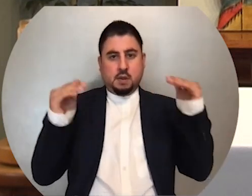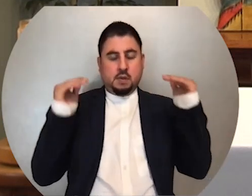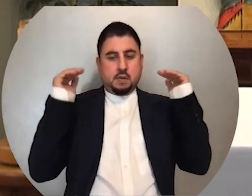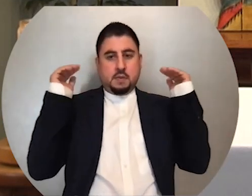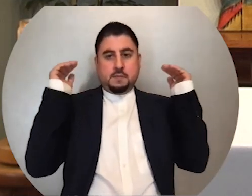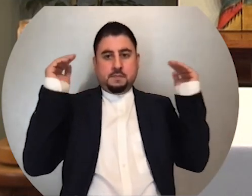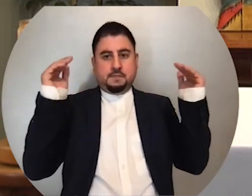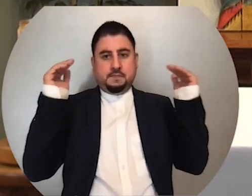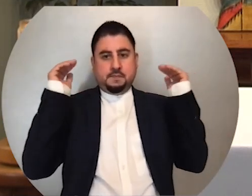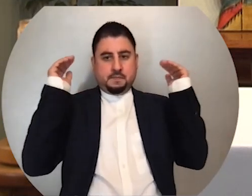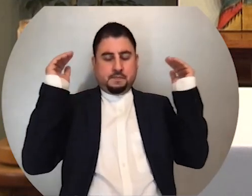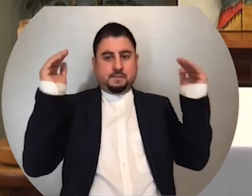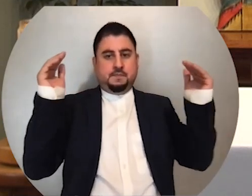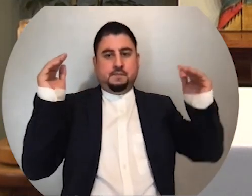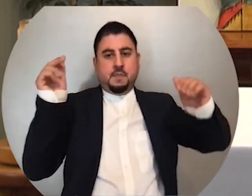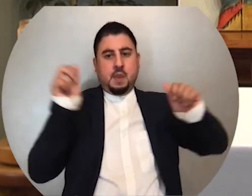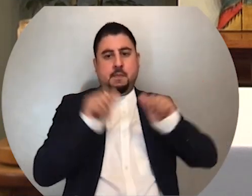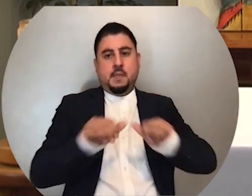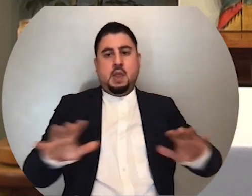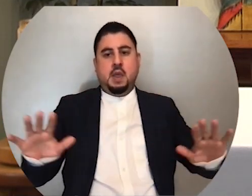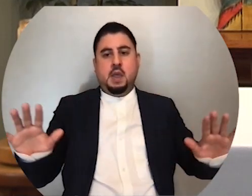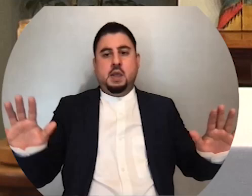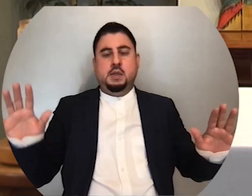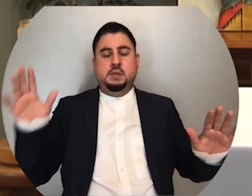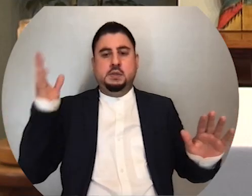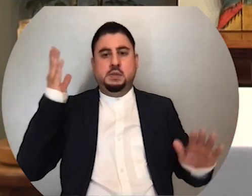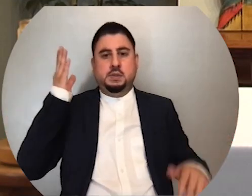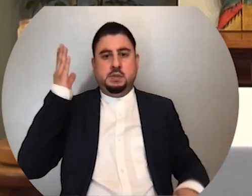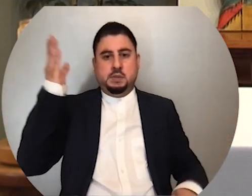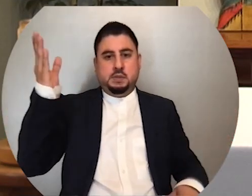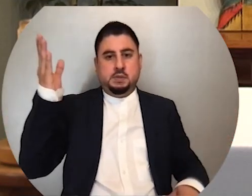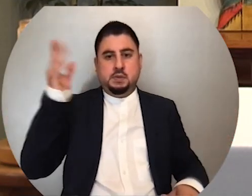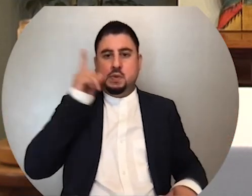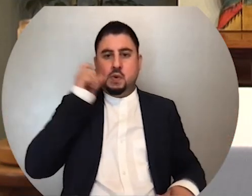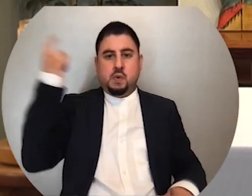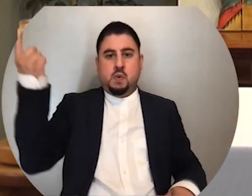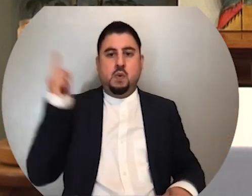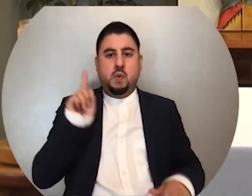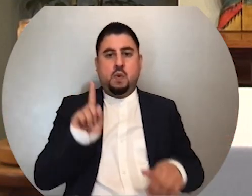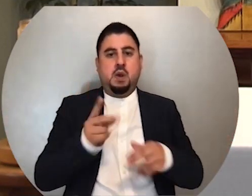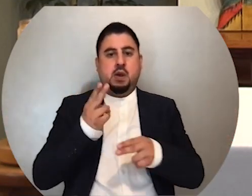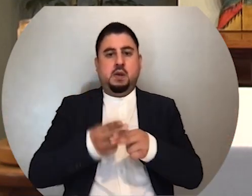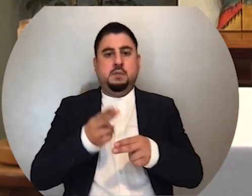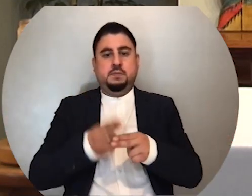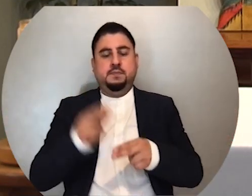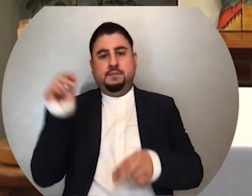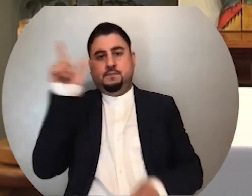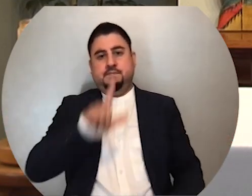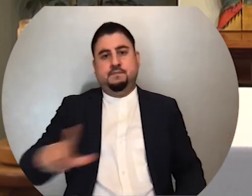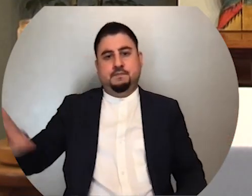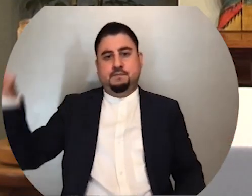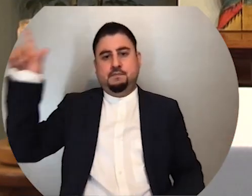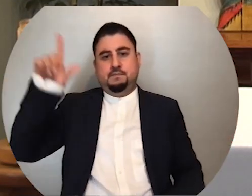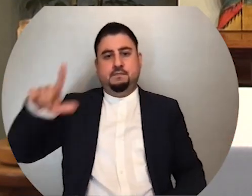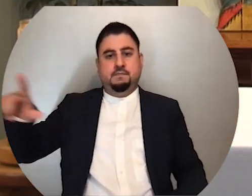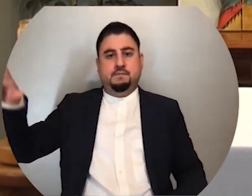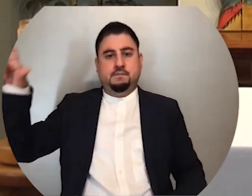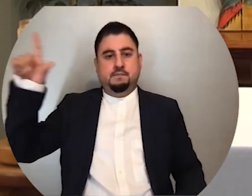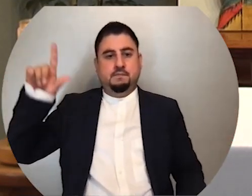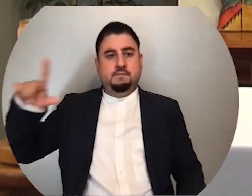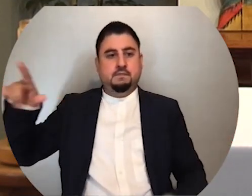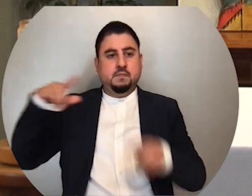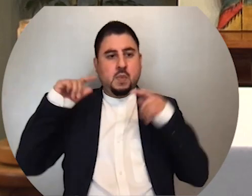Hosanna in the highest. Blessed is he who comes in the name of